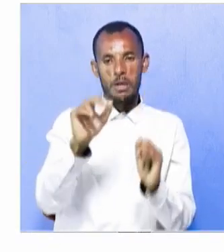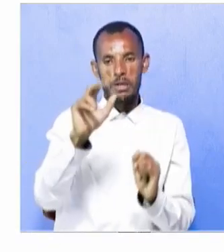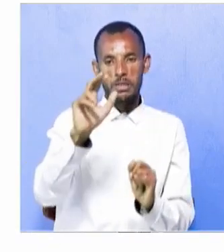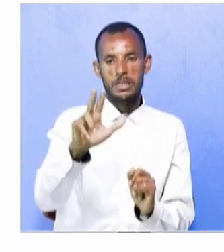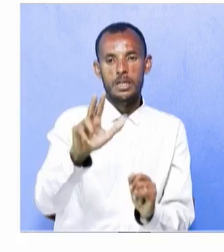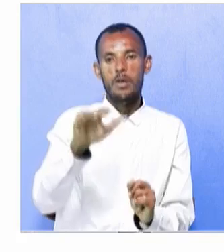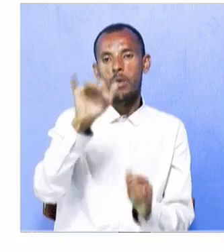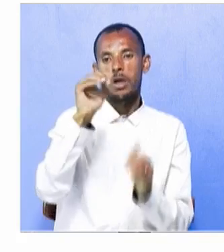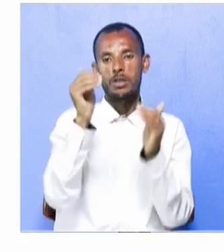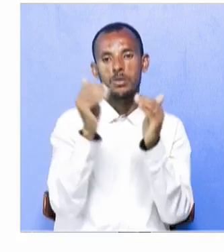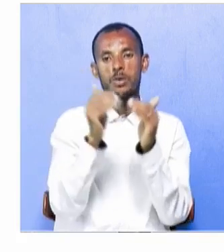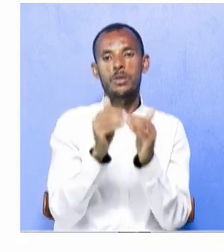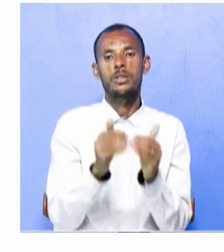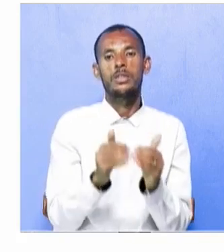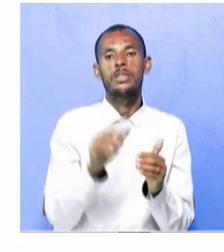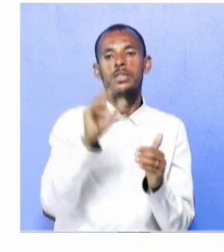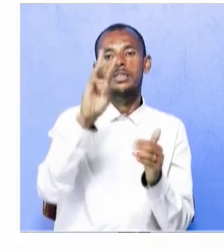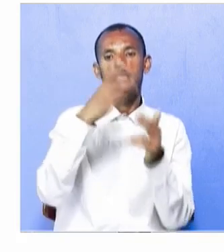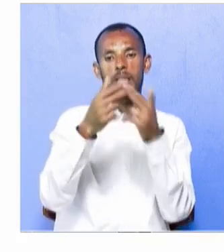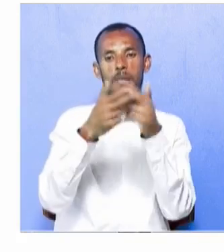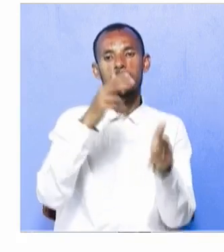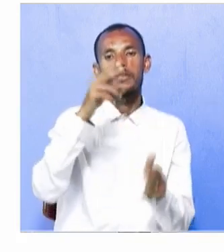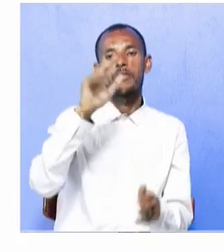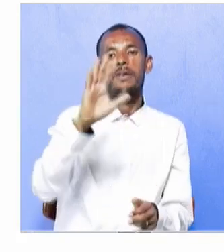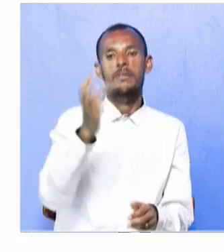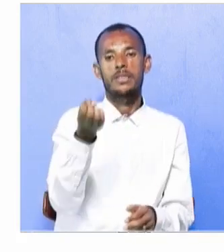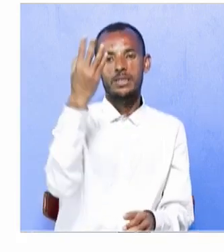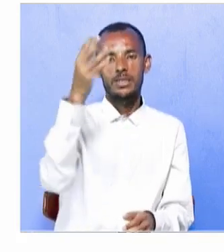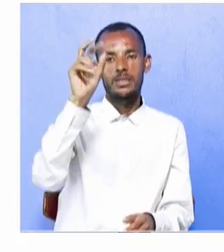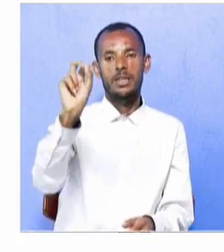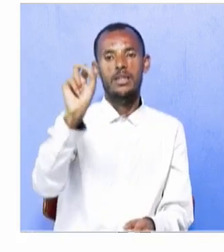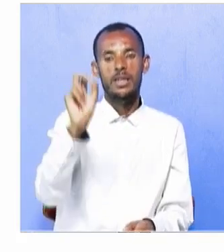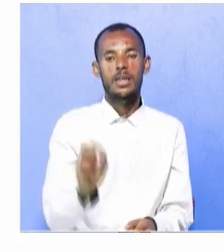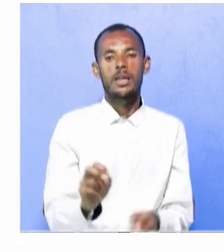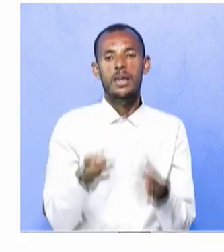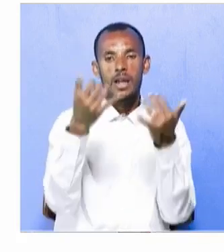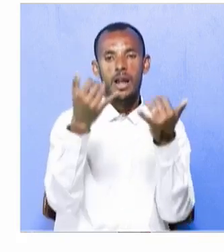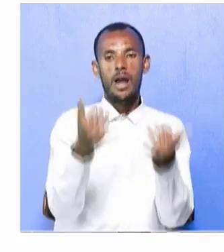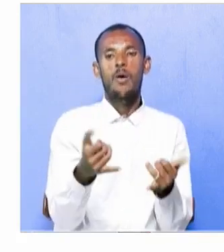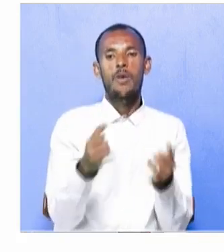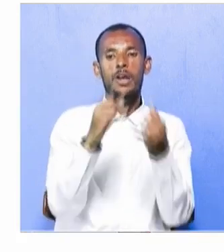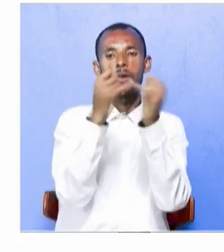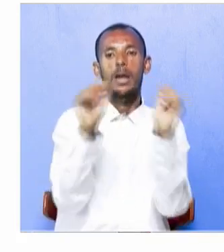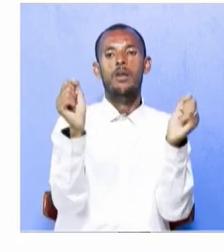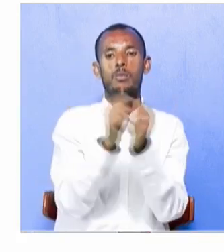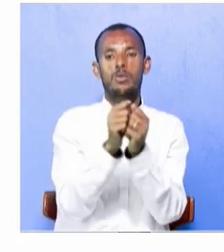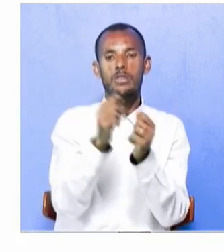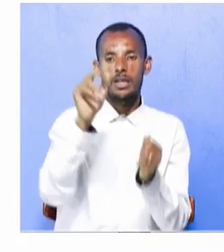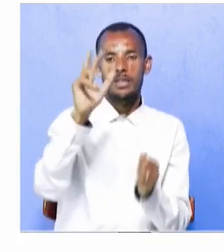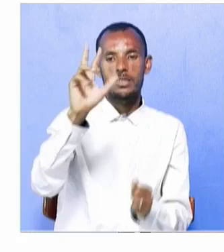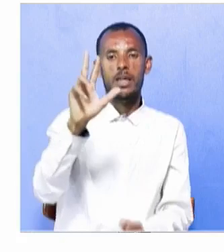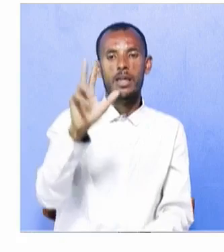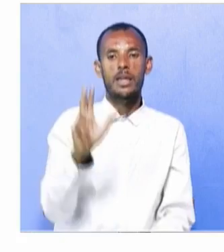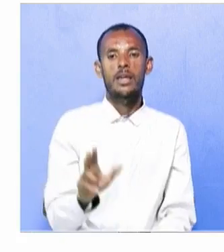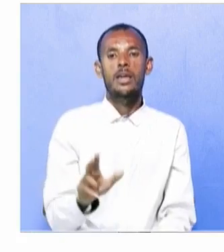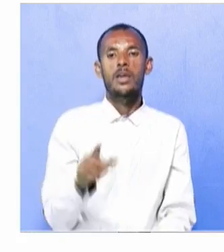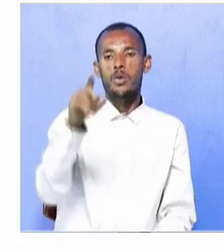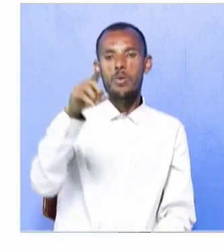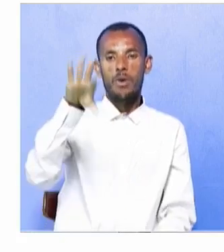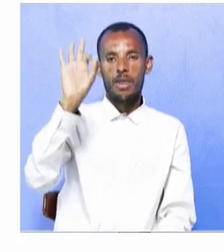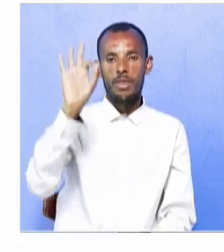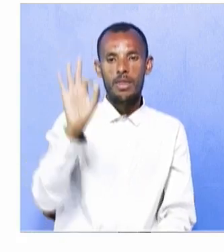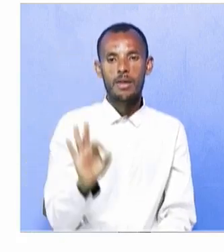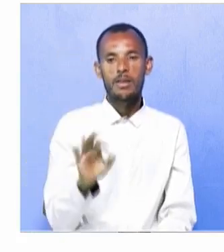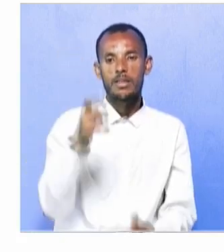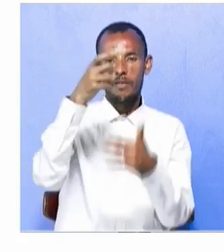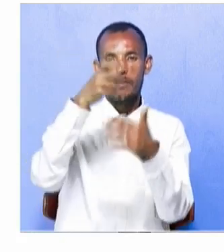30, okay? 6 times 5 is 30. Now divide both sides by 3 and obtain